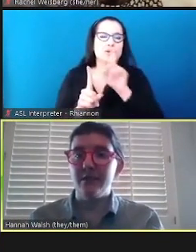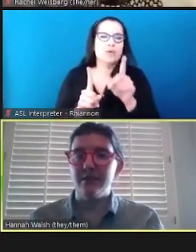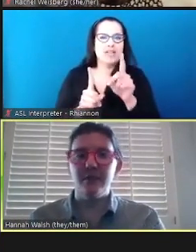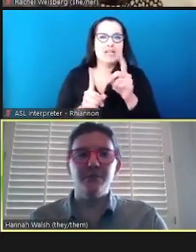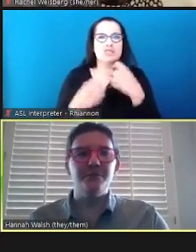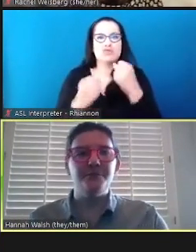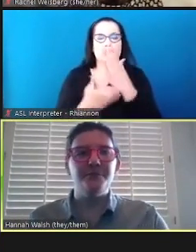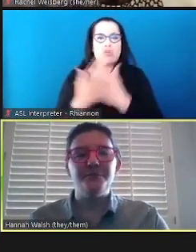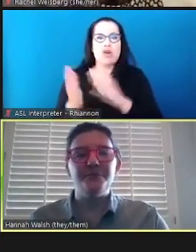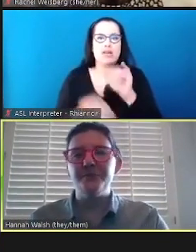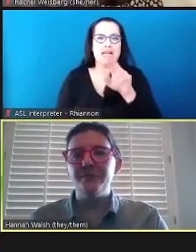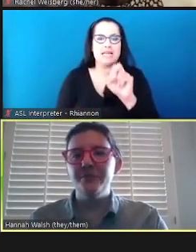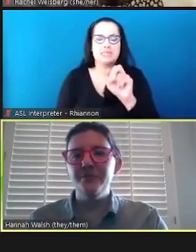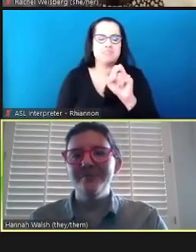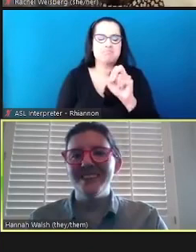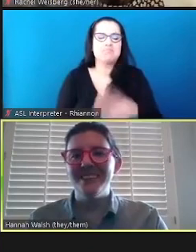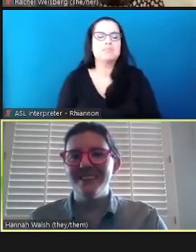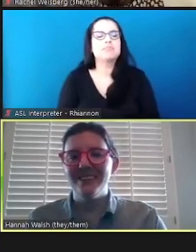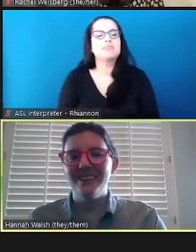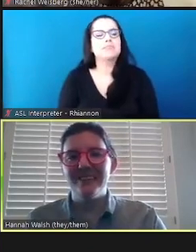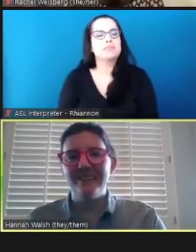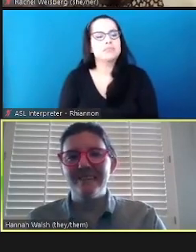case itself.